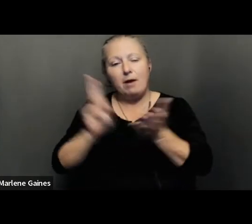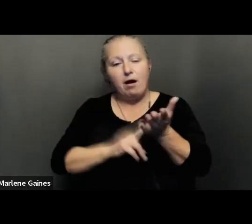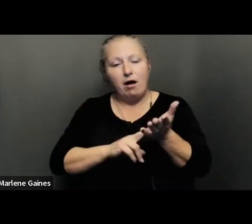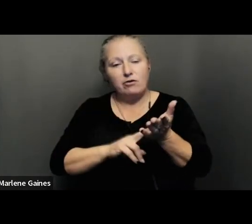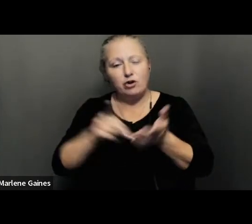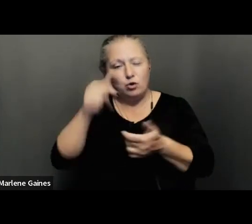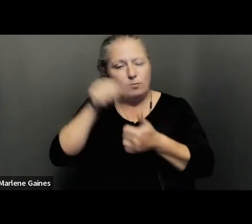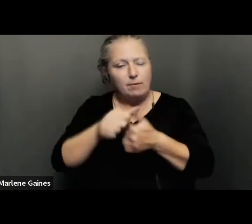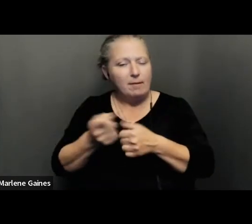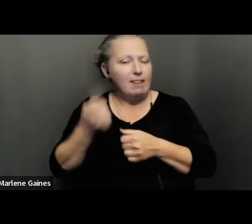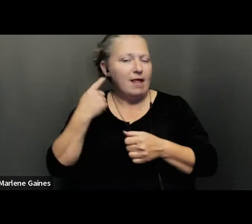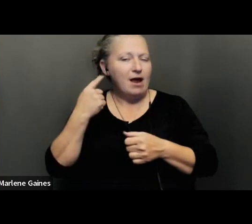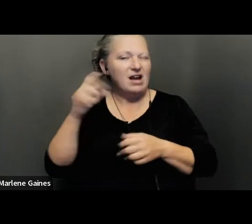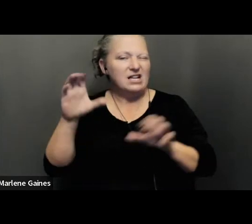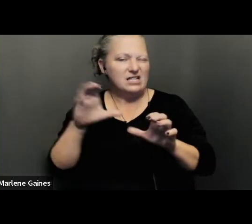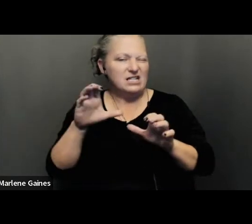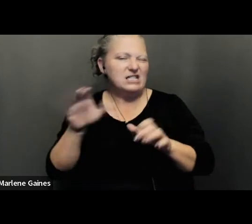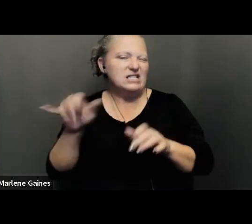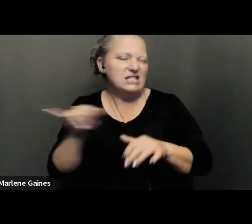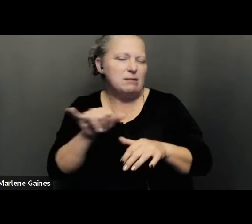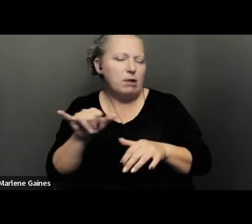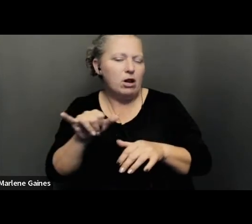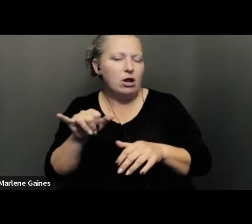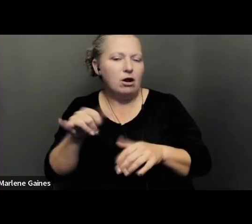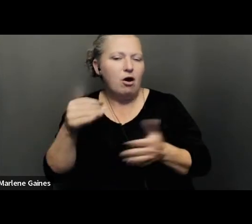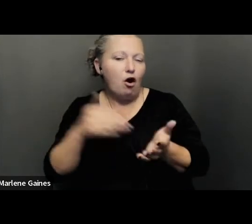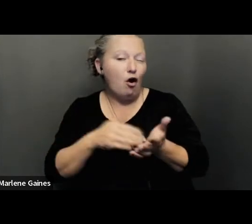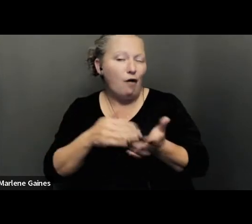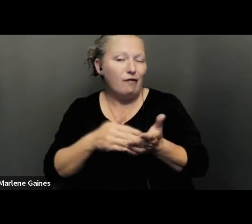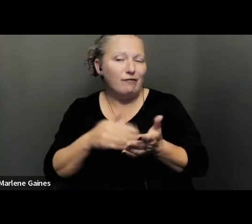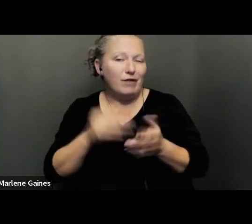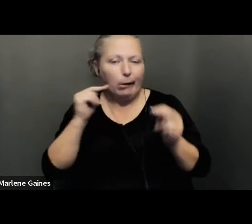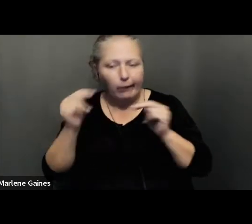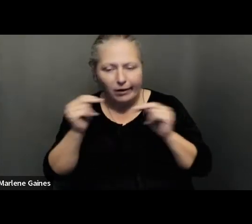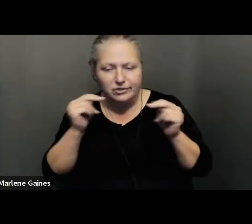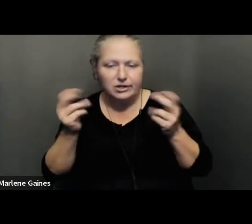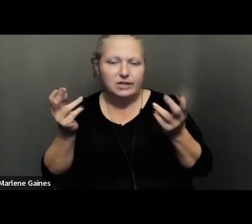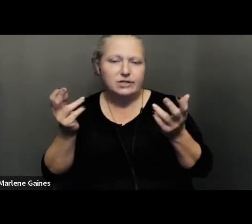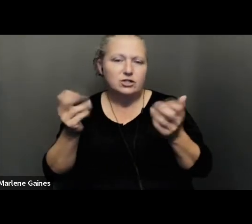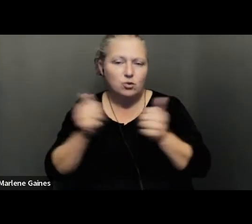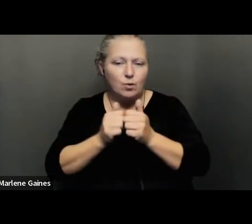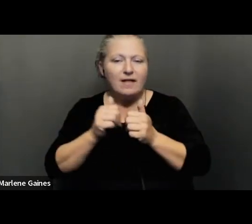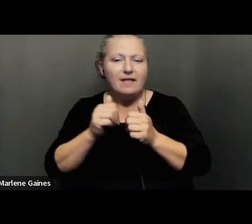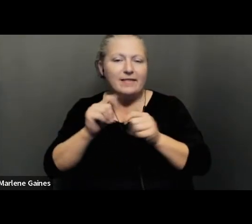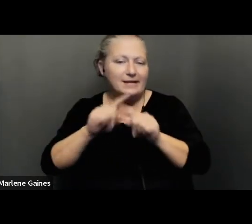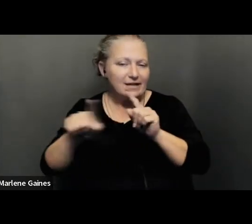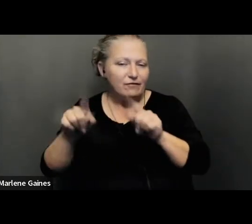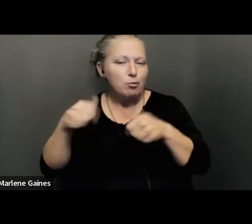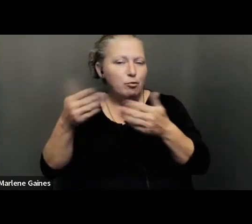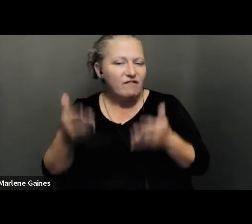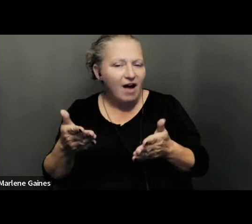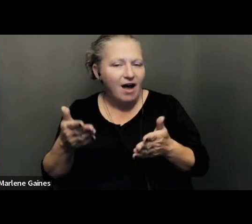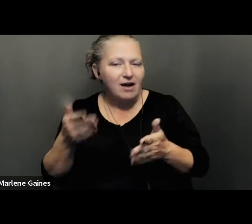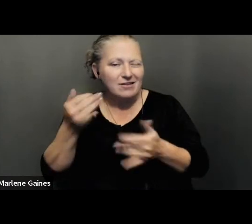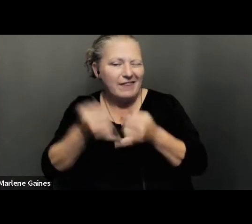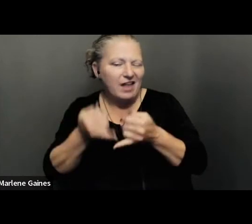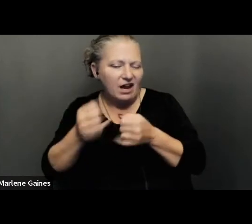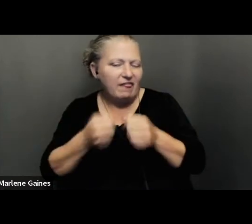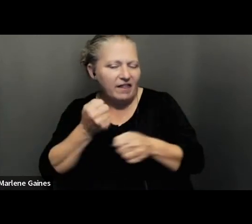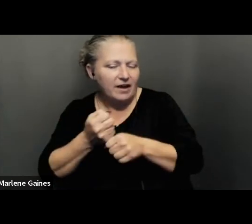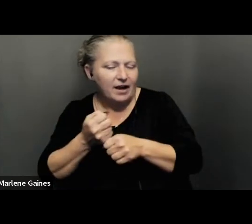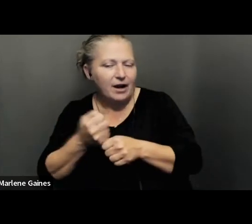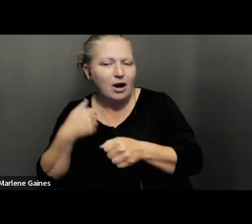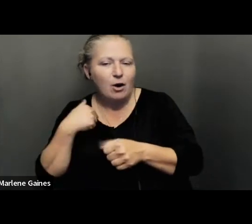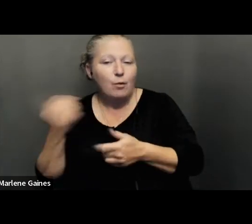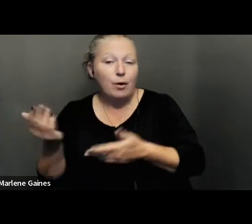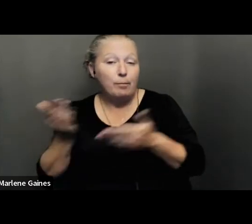professional development contracts. So as you remember last year, we did something similar. We're often in negotiations with our different providers towards the end of the year. We